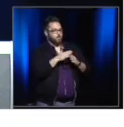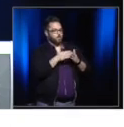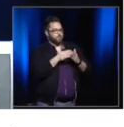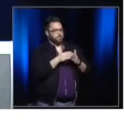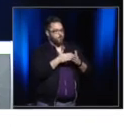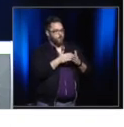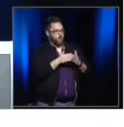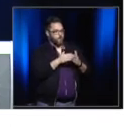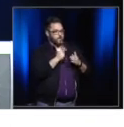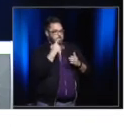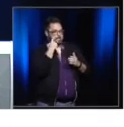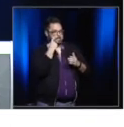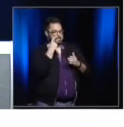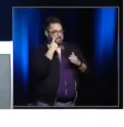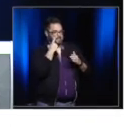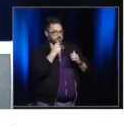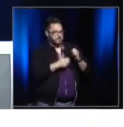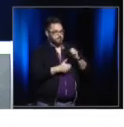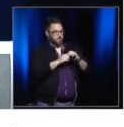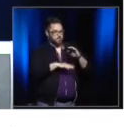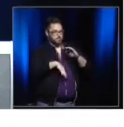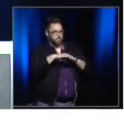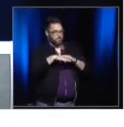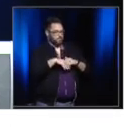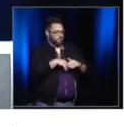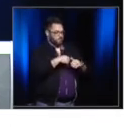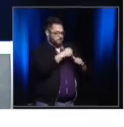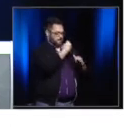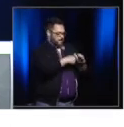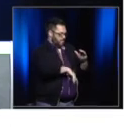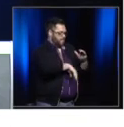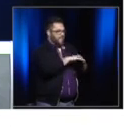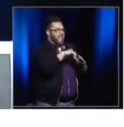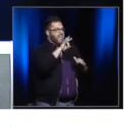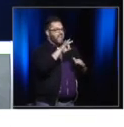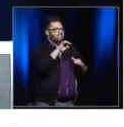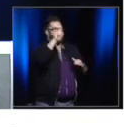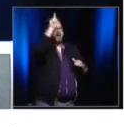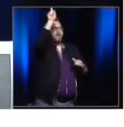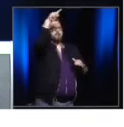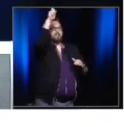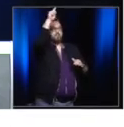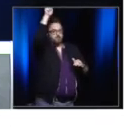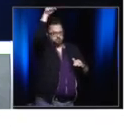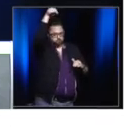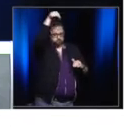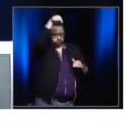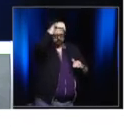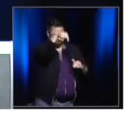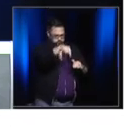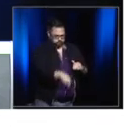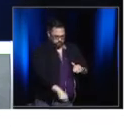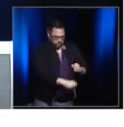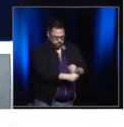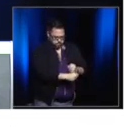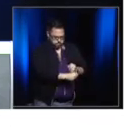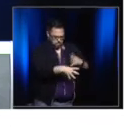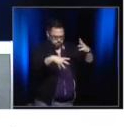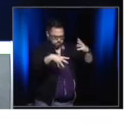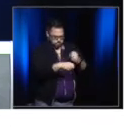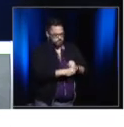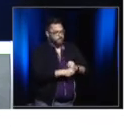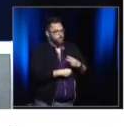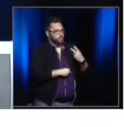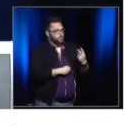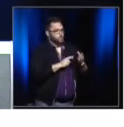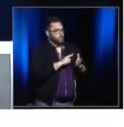were very, very, very concerned that a meteorite struck right then. There would be a big loss, not only of 2 researchers